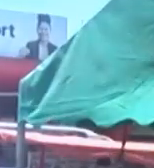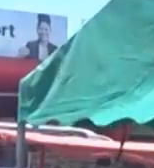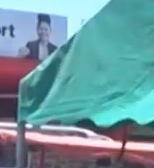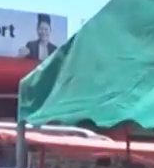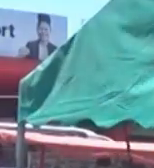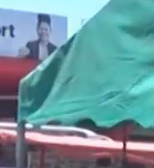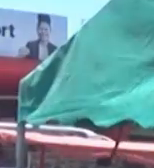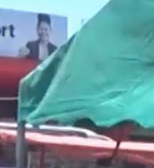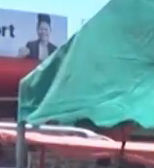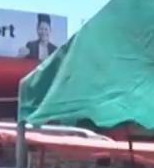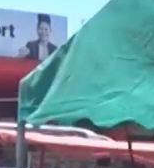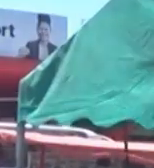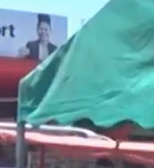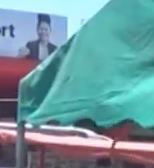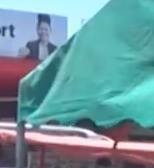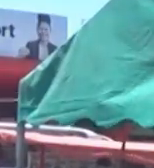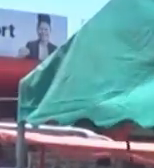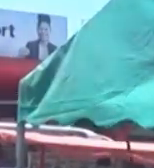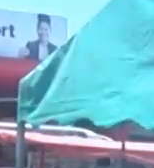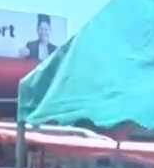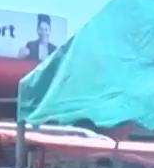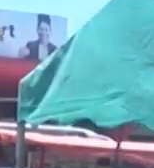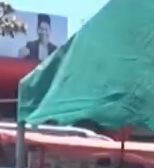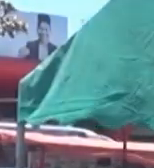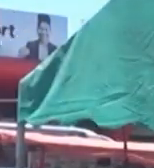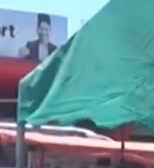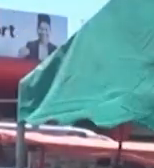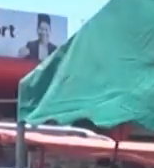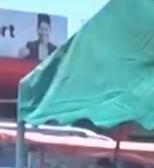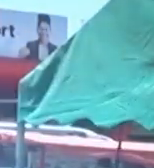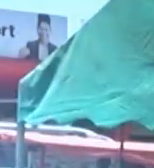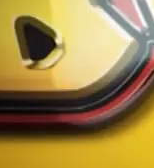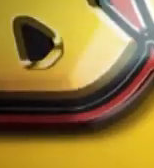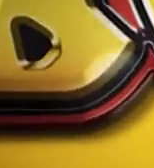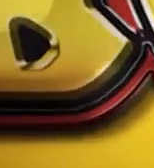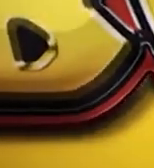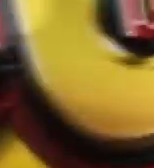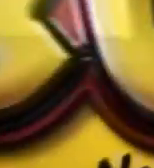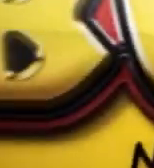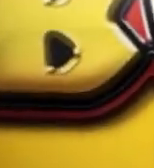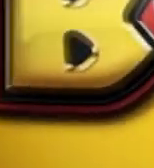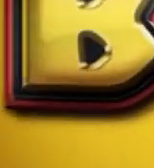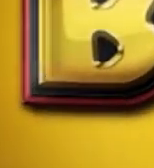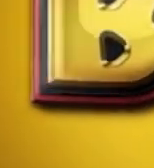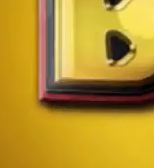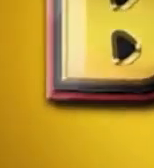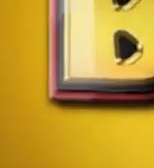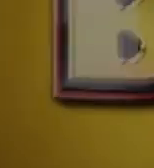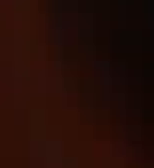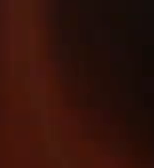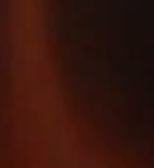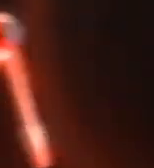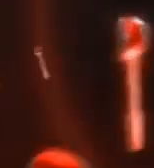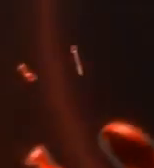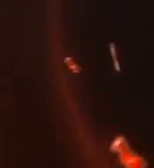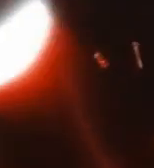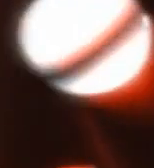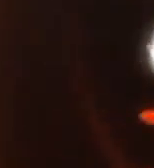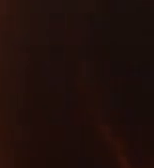bola. Ang gono ilutoka tutalita ka ng Bula FM bertini nambang 2 en seri. Bula FM nambang 2 en seri.